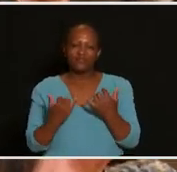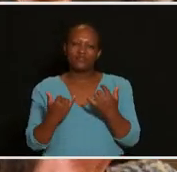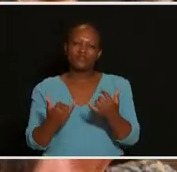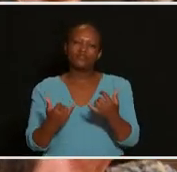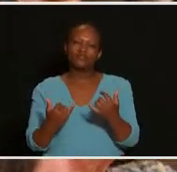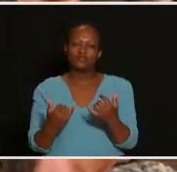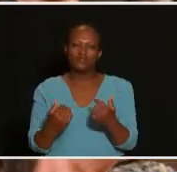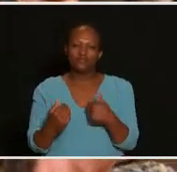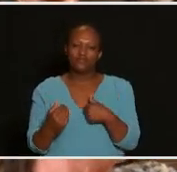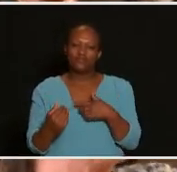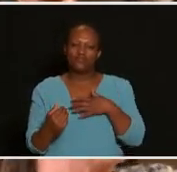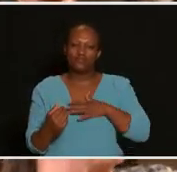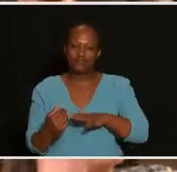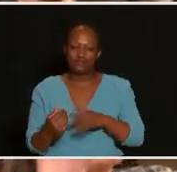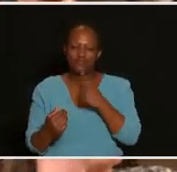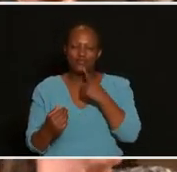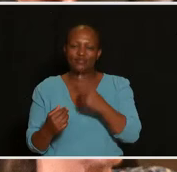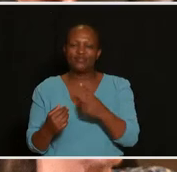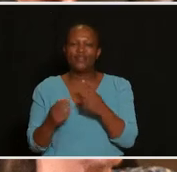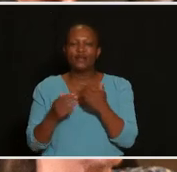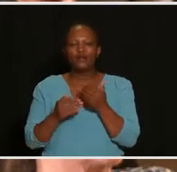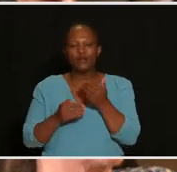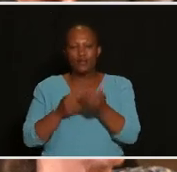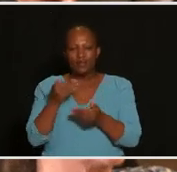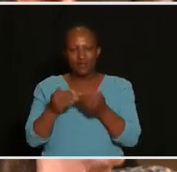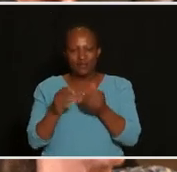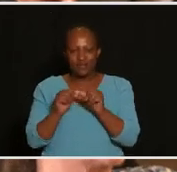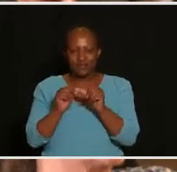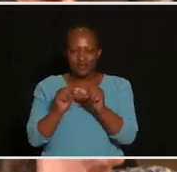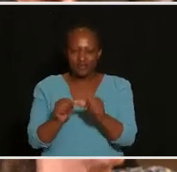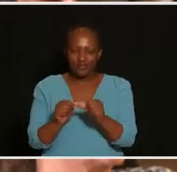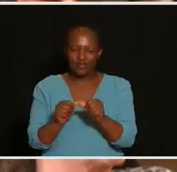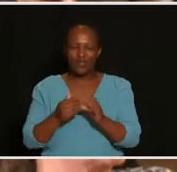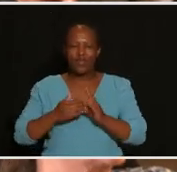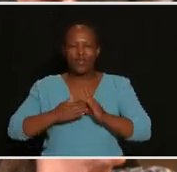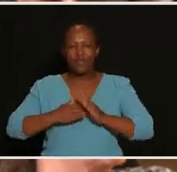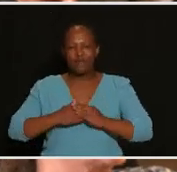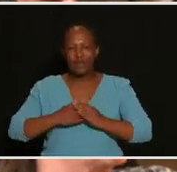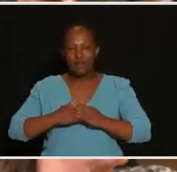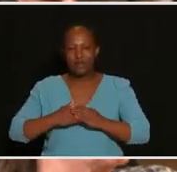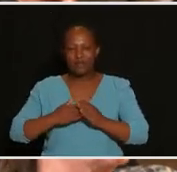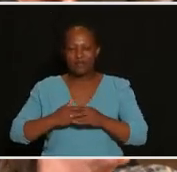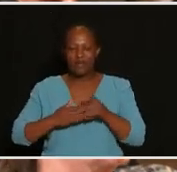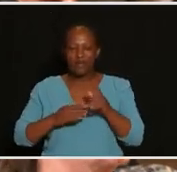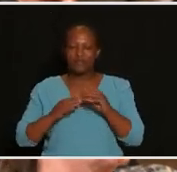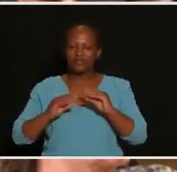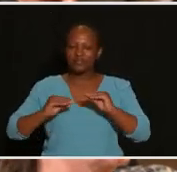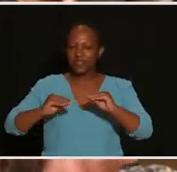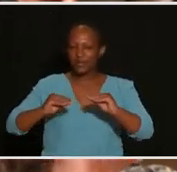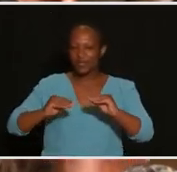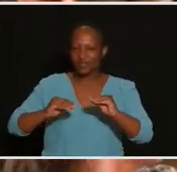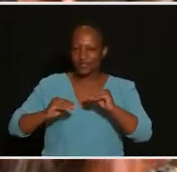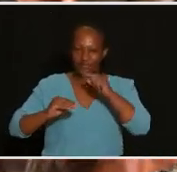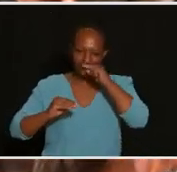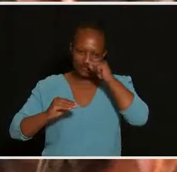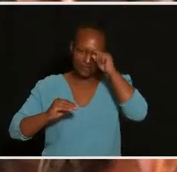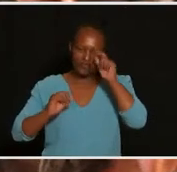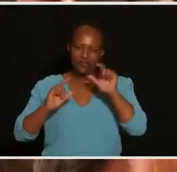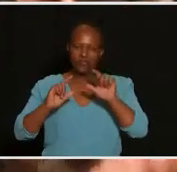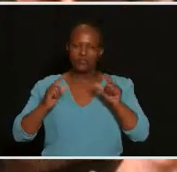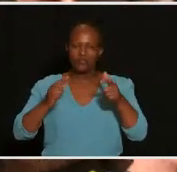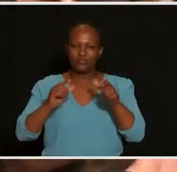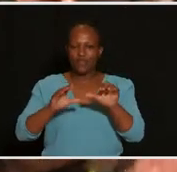I would like to thank you for this kind of process as members of the education portfolio committee